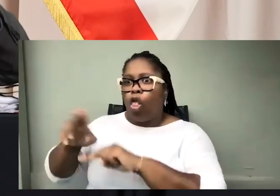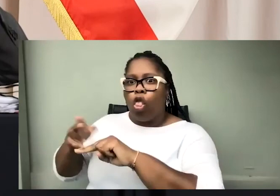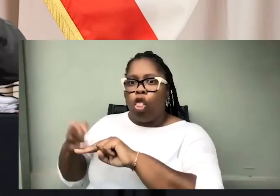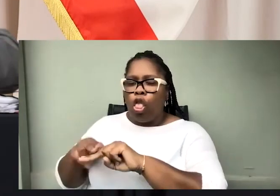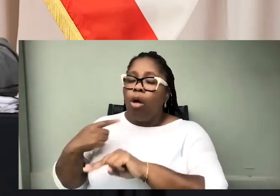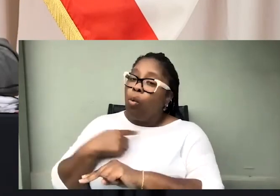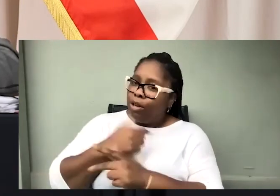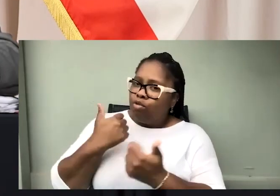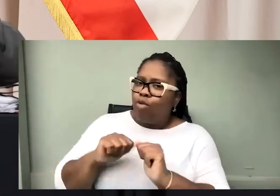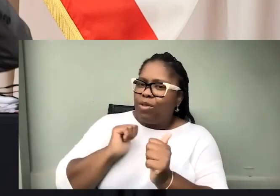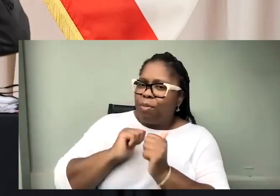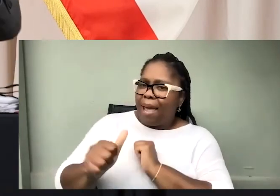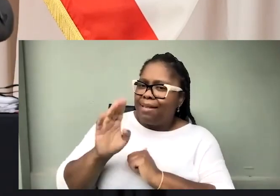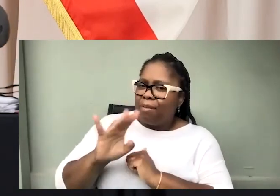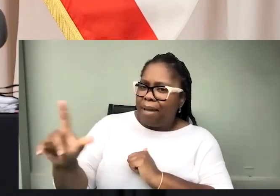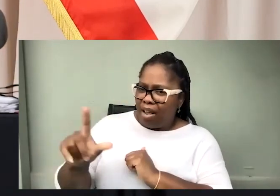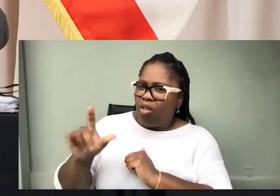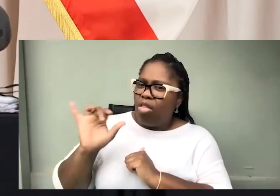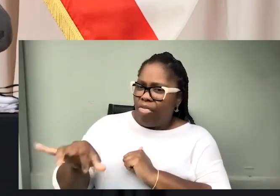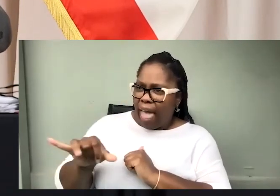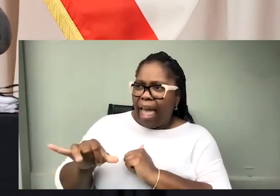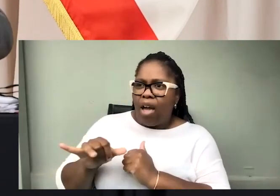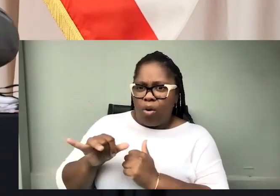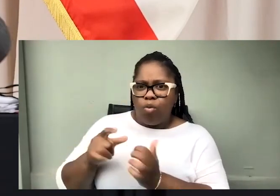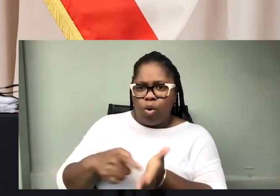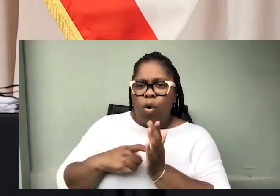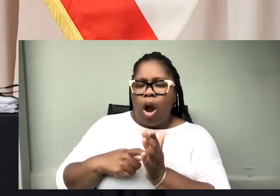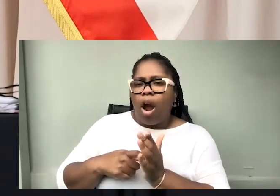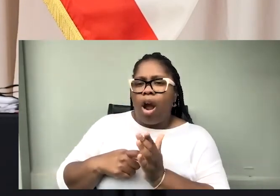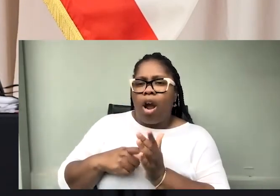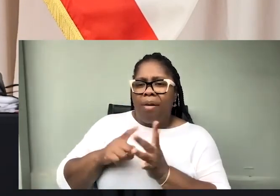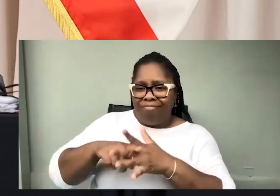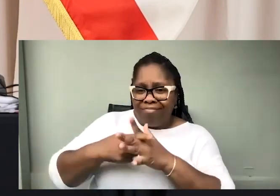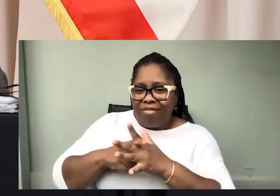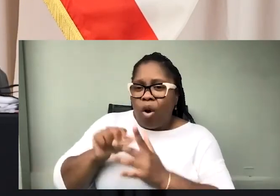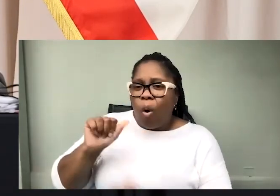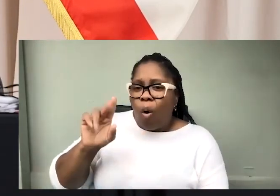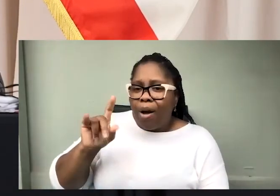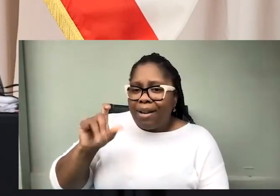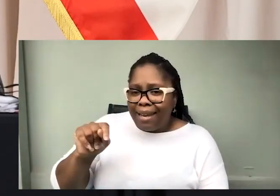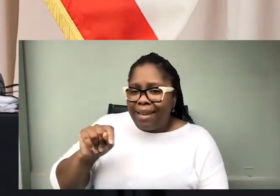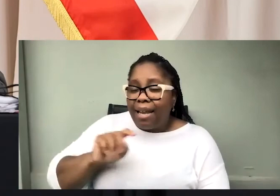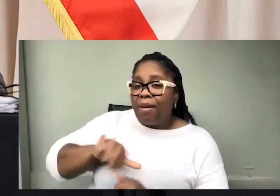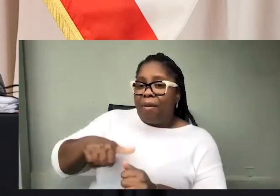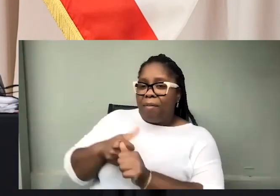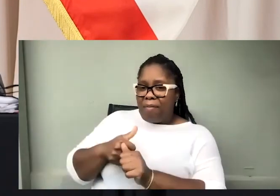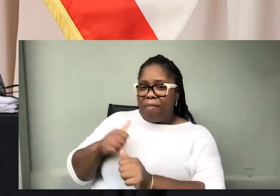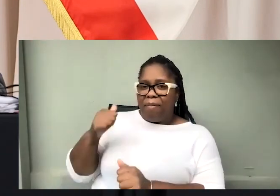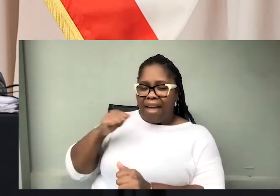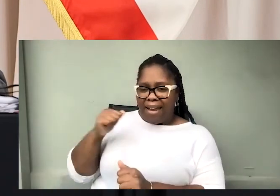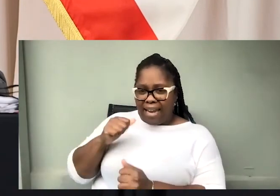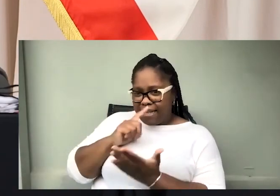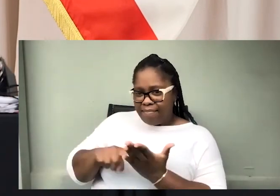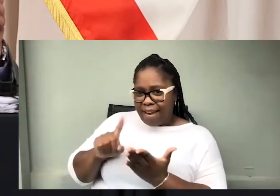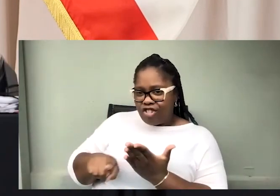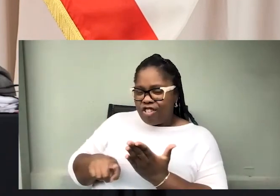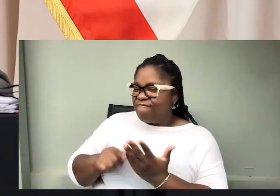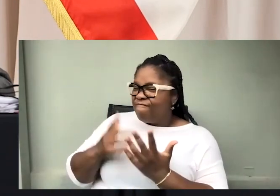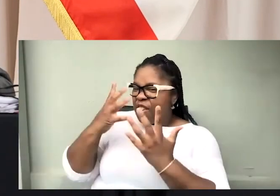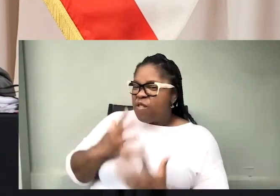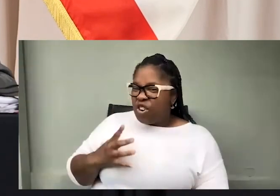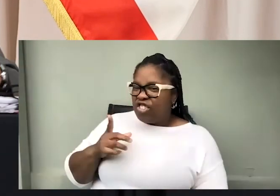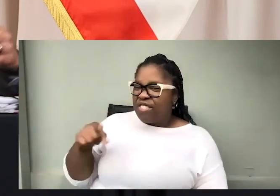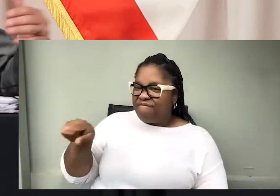on these types of PACE abuses that would have required an upfront audit and a back-end inspection. And unfortunately, the PACE industry was able to get to some of